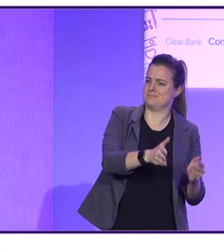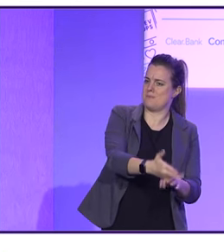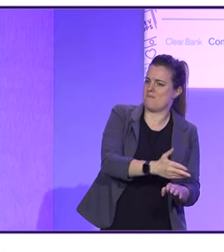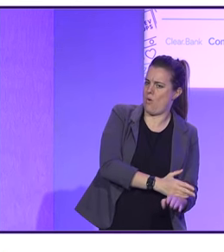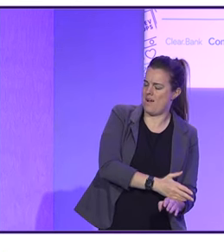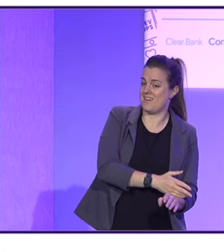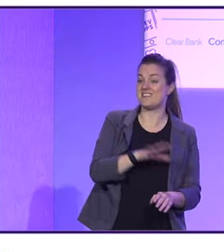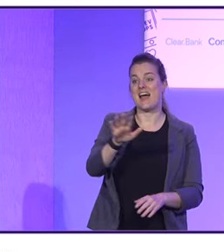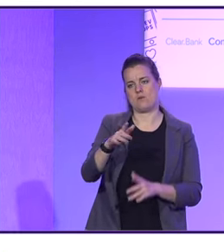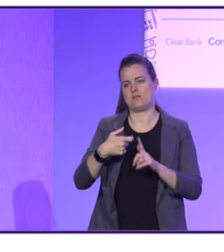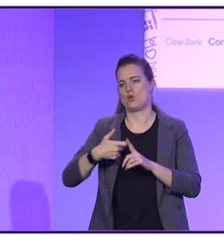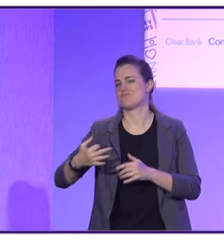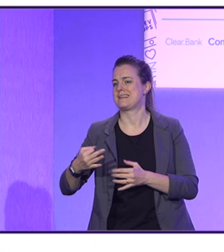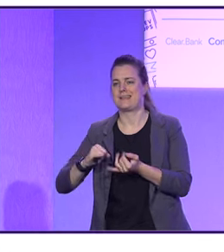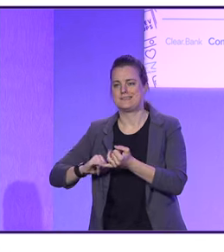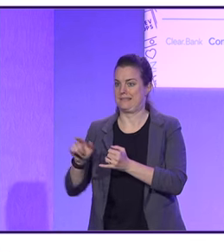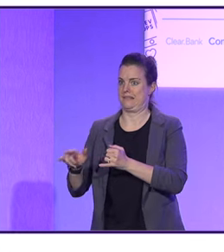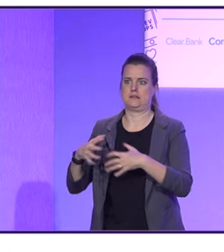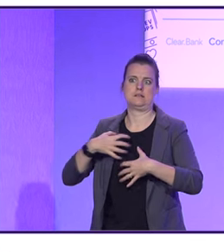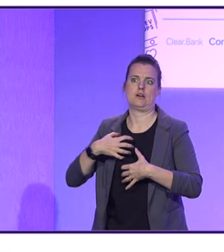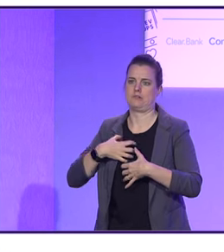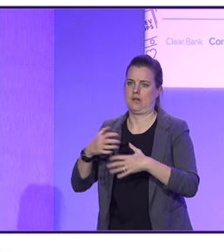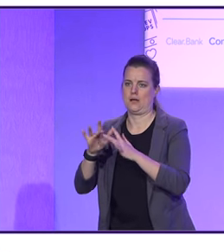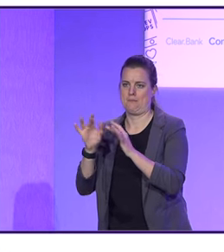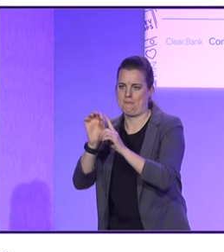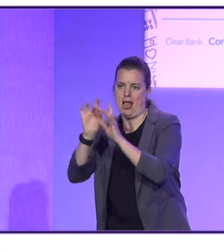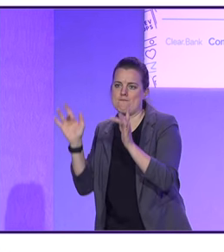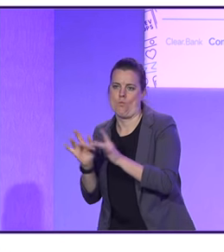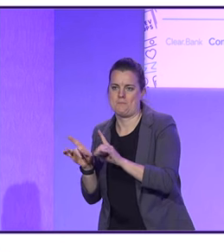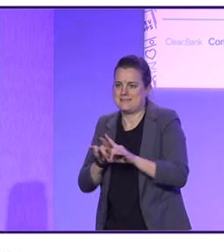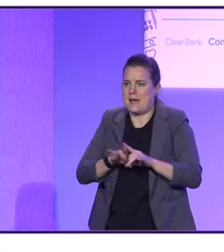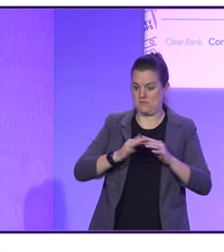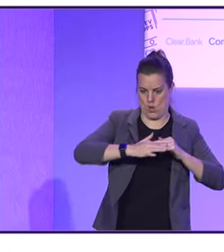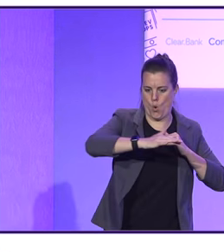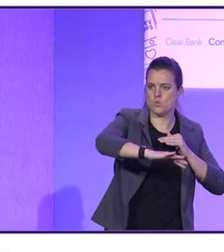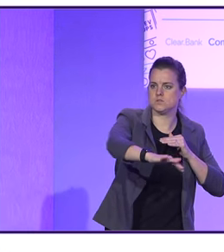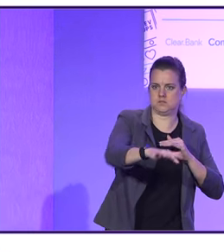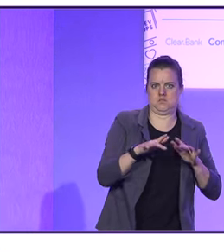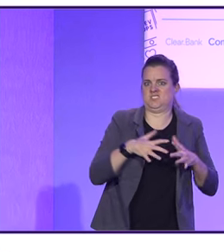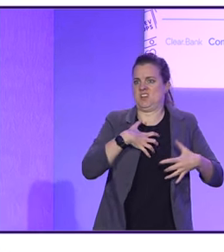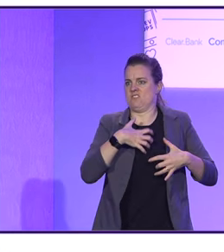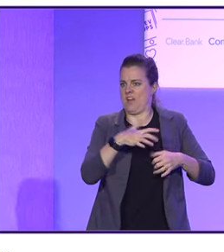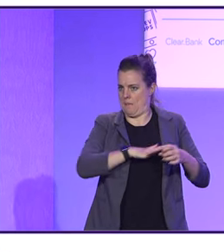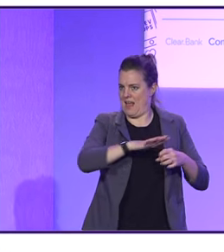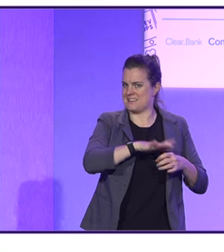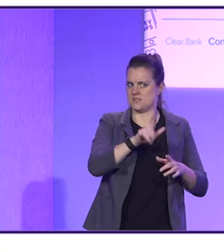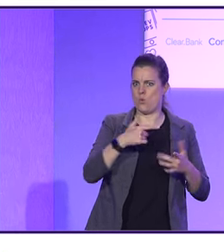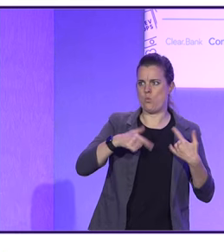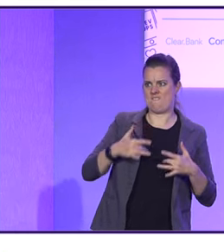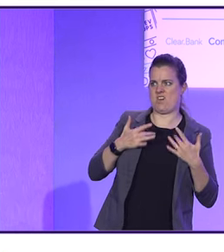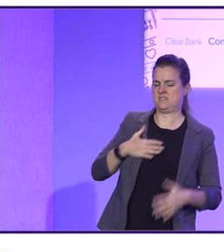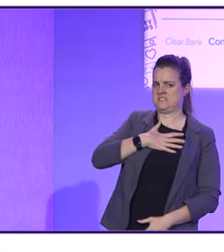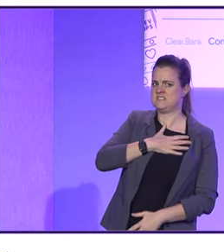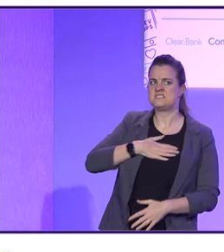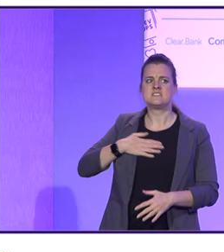is a terrifying thing. And sailing on this ocean felt like a last resort. You know, any platform that is simpler than